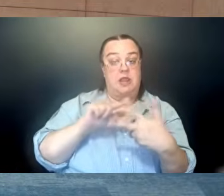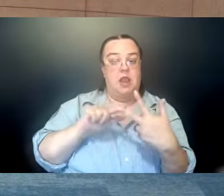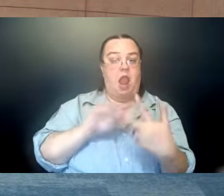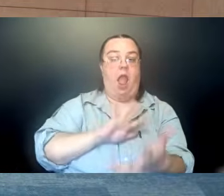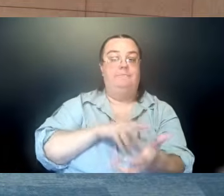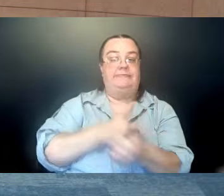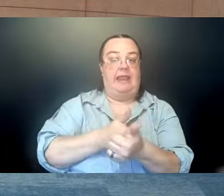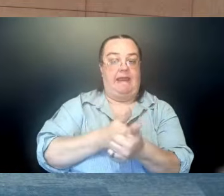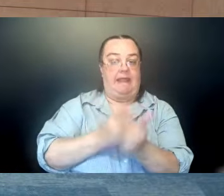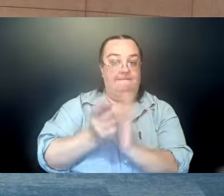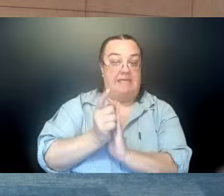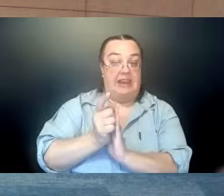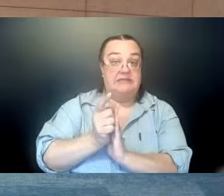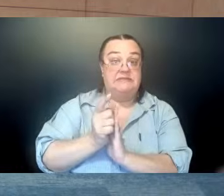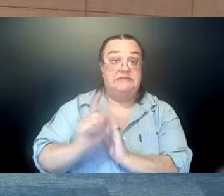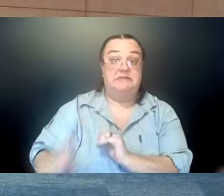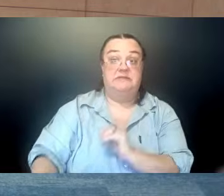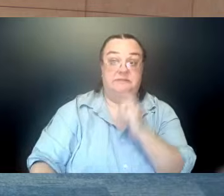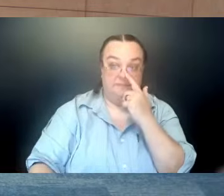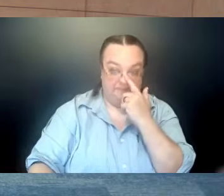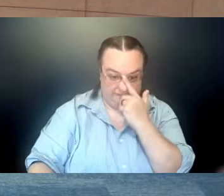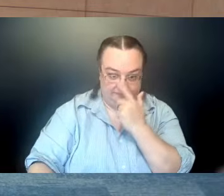minutes?